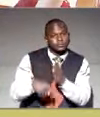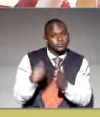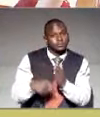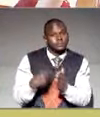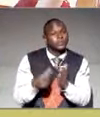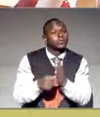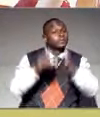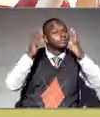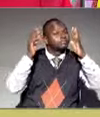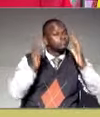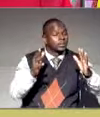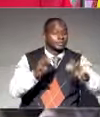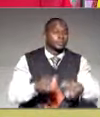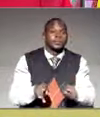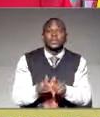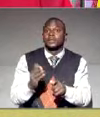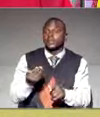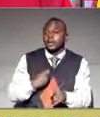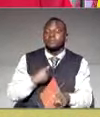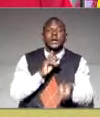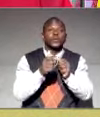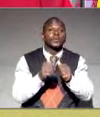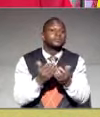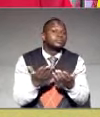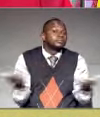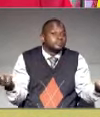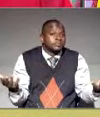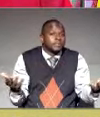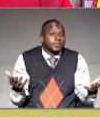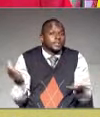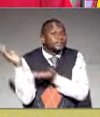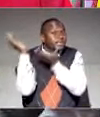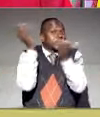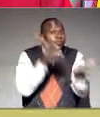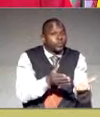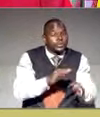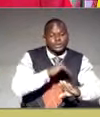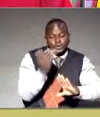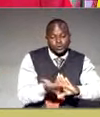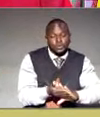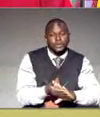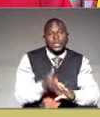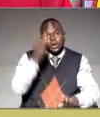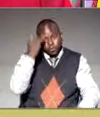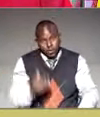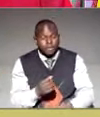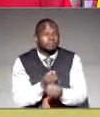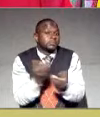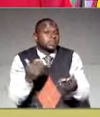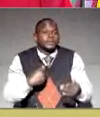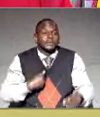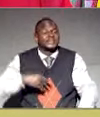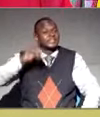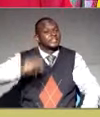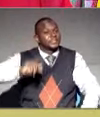of the things that we face. We have a lot of competition from the imported shoes because people like